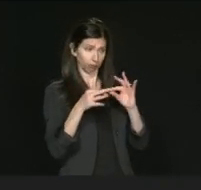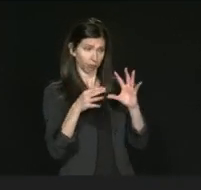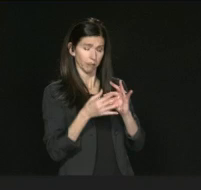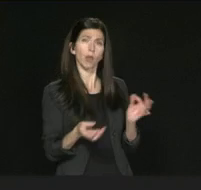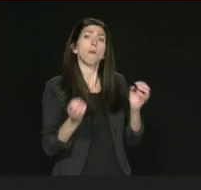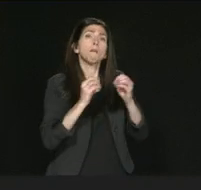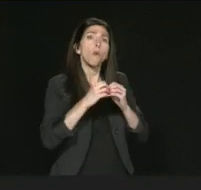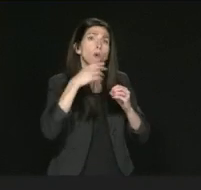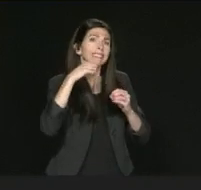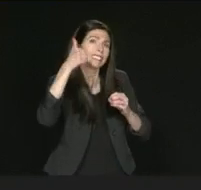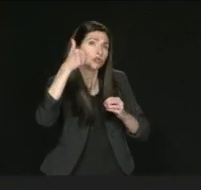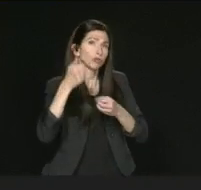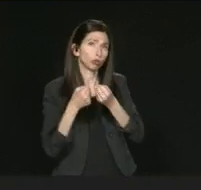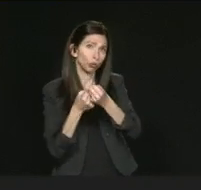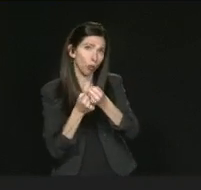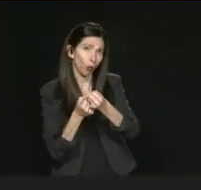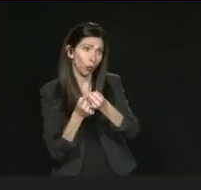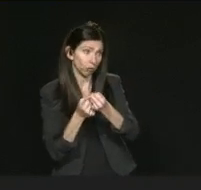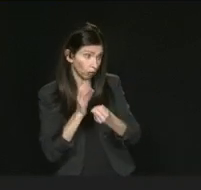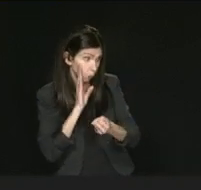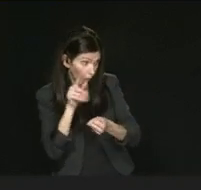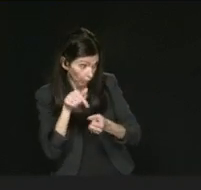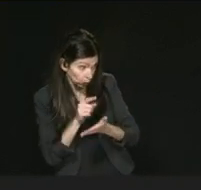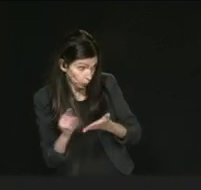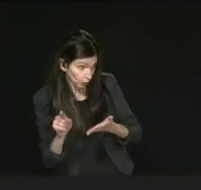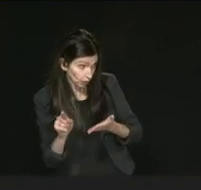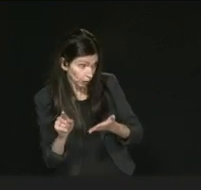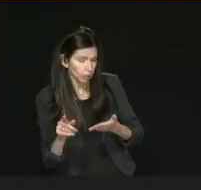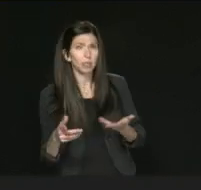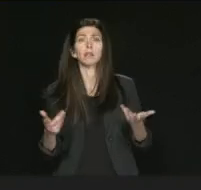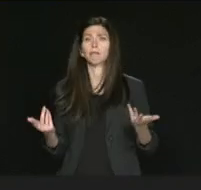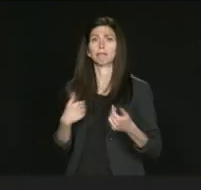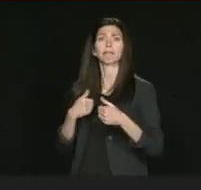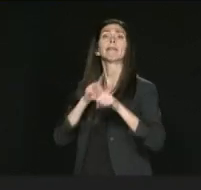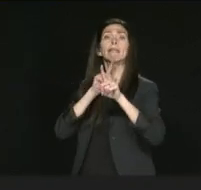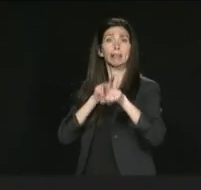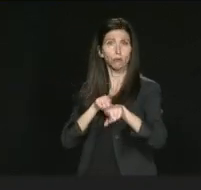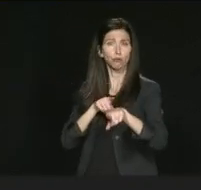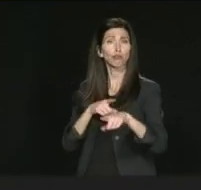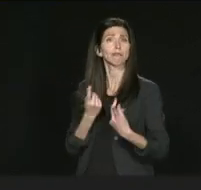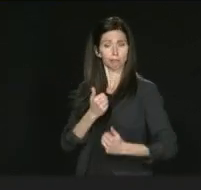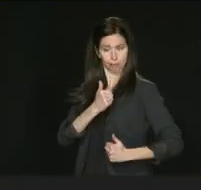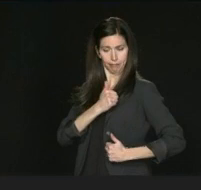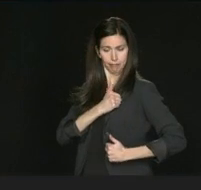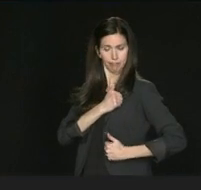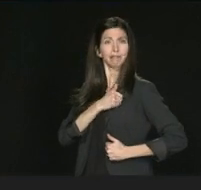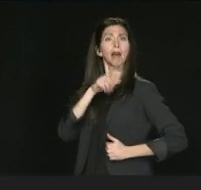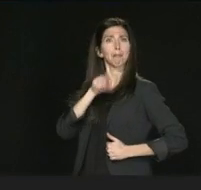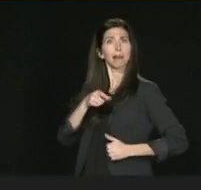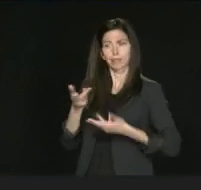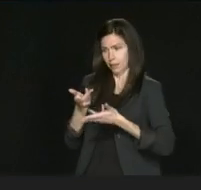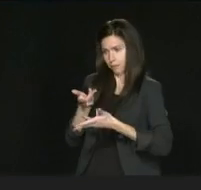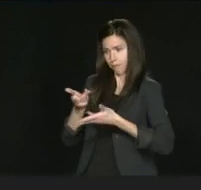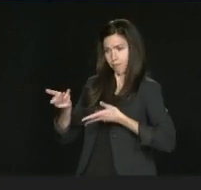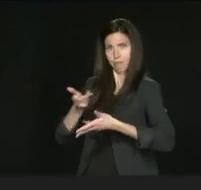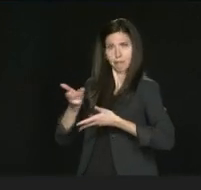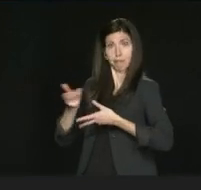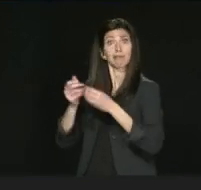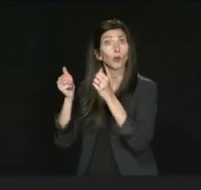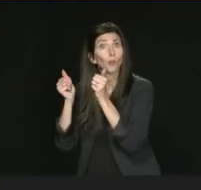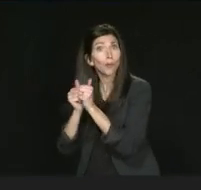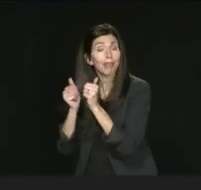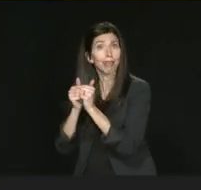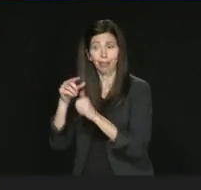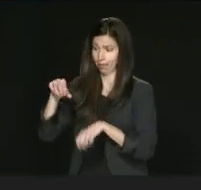of course, the Canadian Armed Forces must work in collaboration with and under the leadership of the Quebec government. One of the